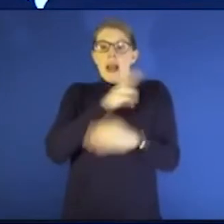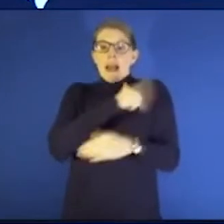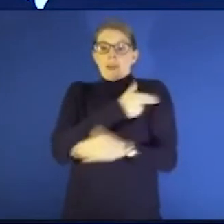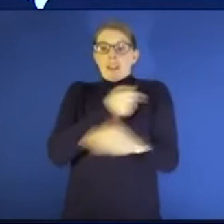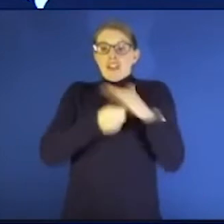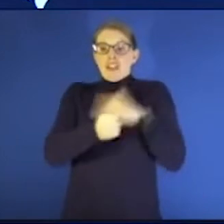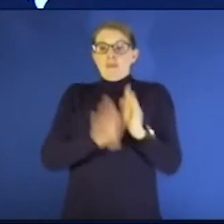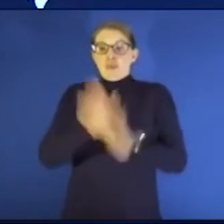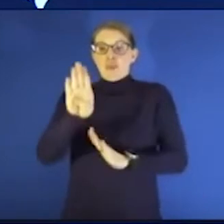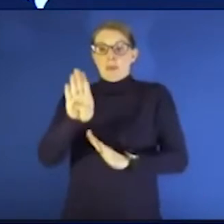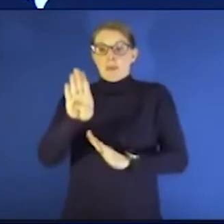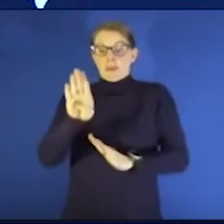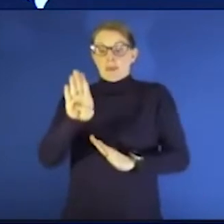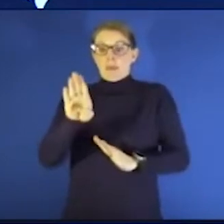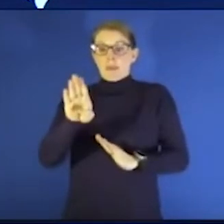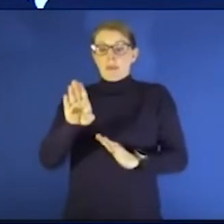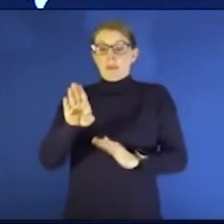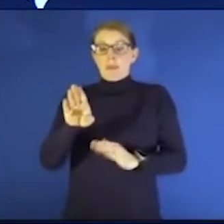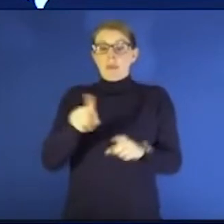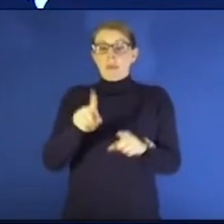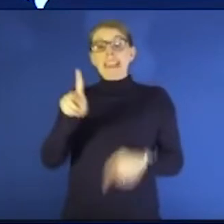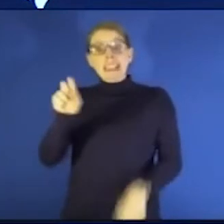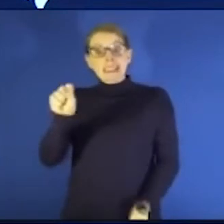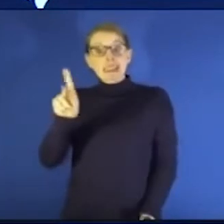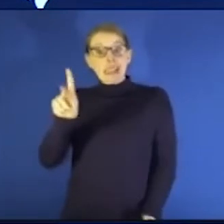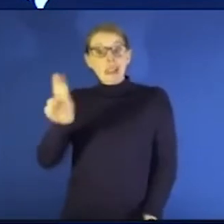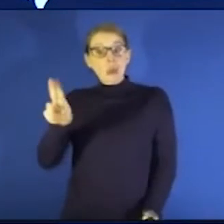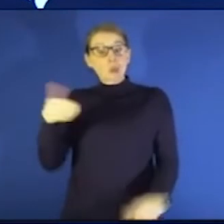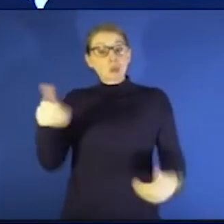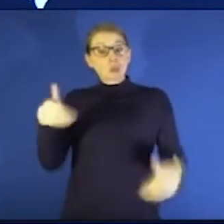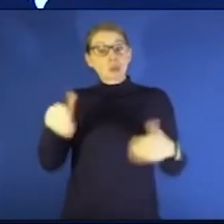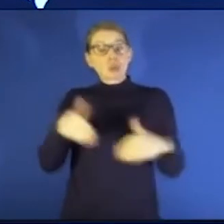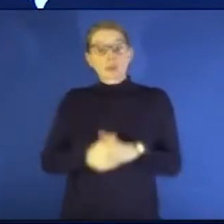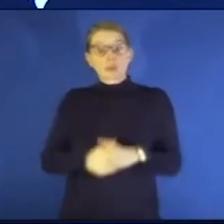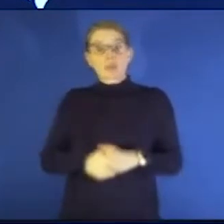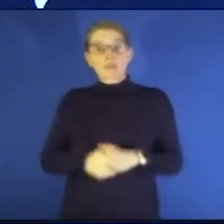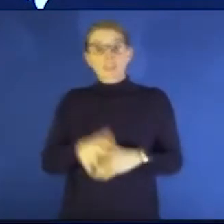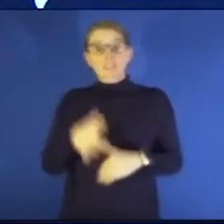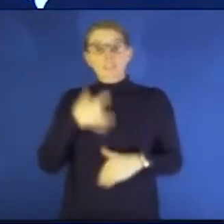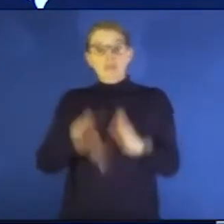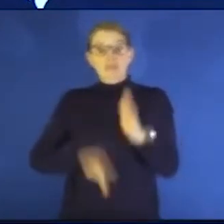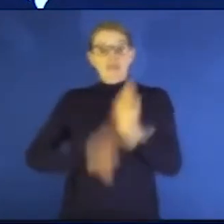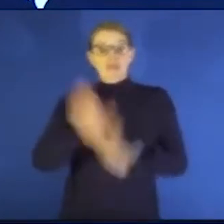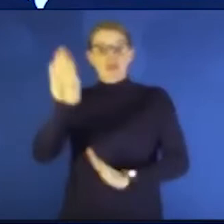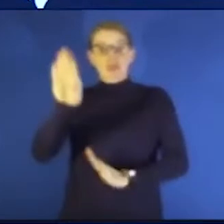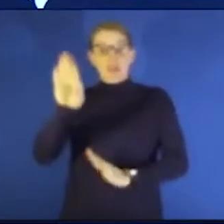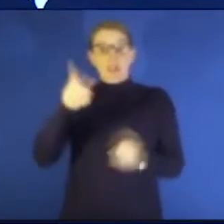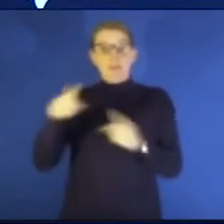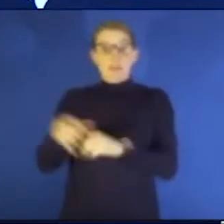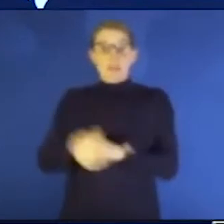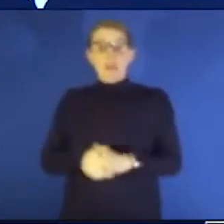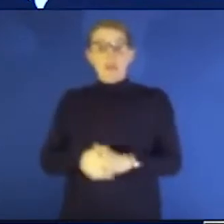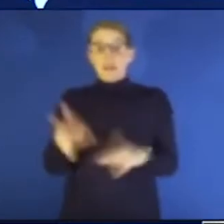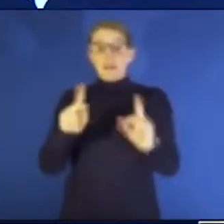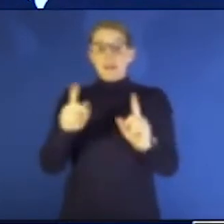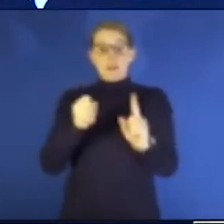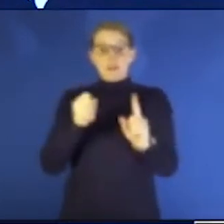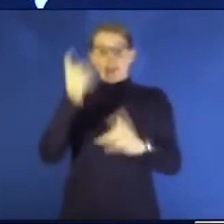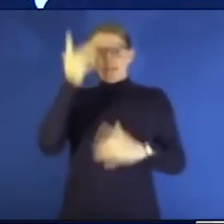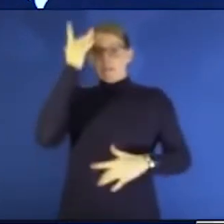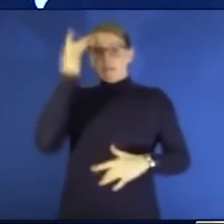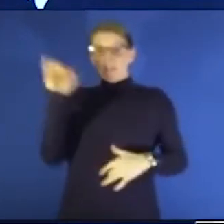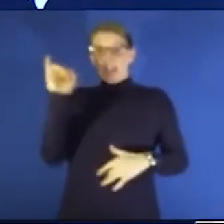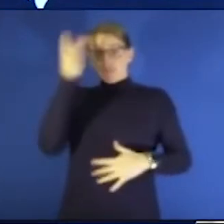far. And in Kansas and at KU, by far. But it's because so many people are infected all at once. It used to be the peak